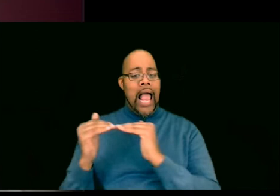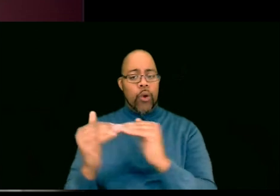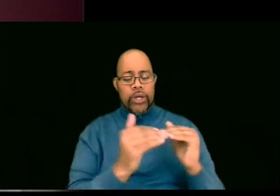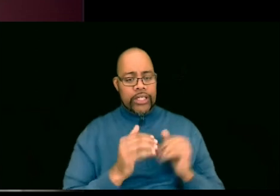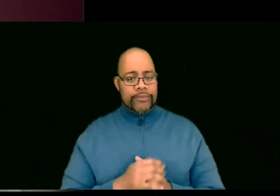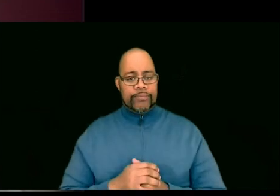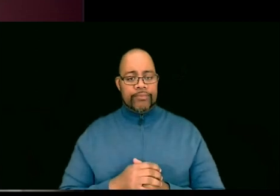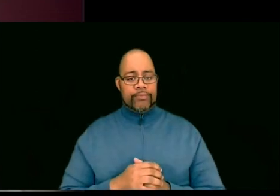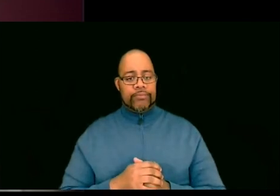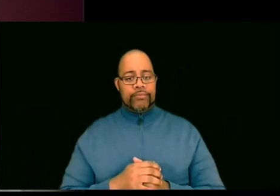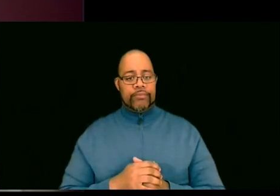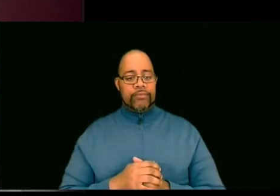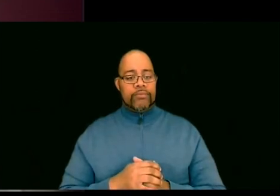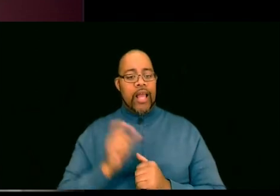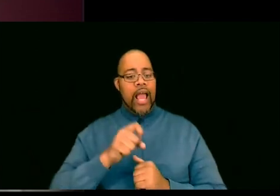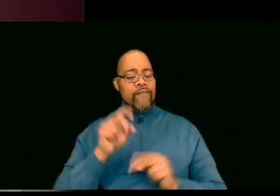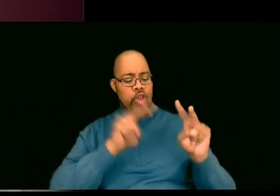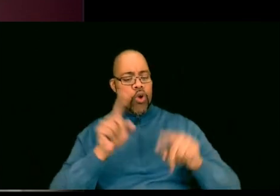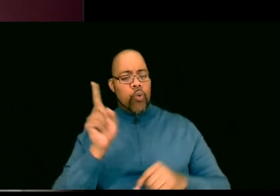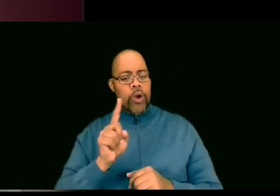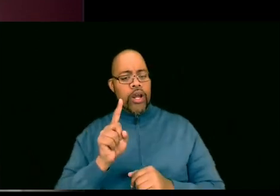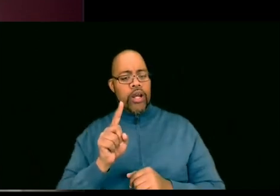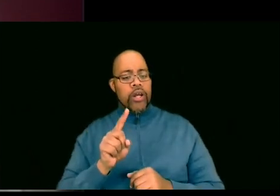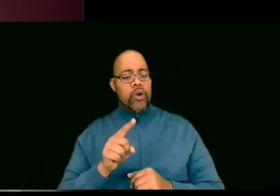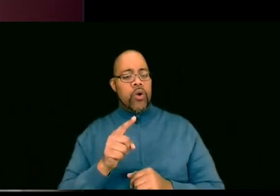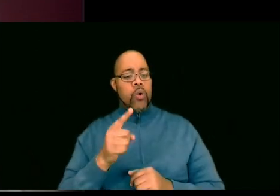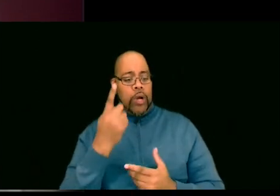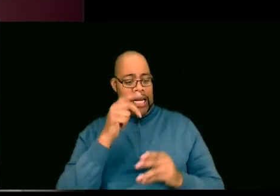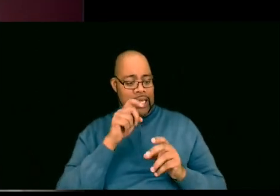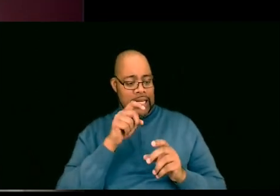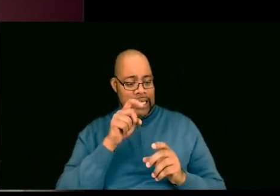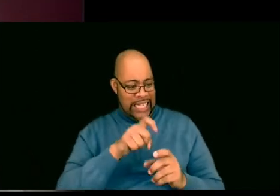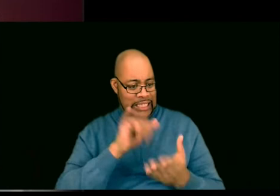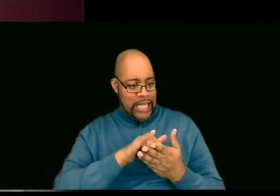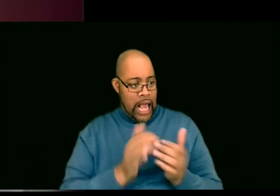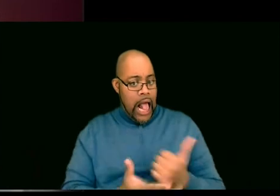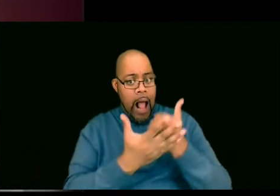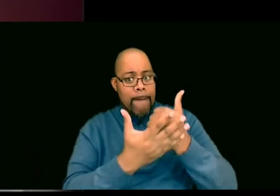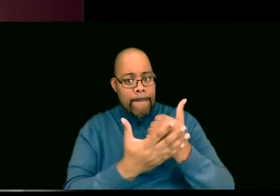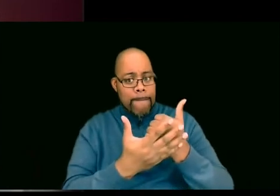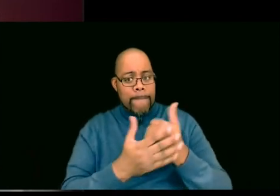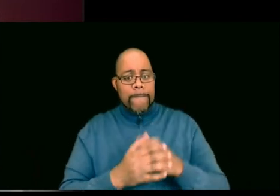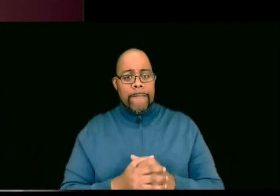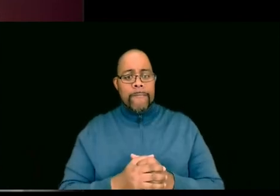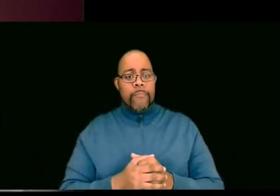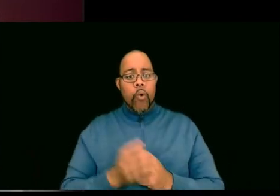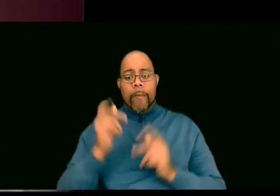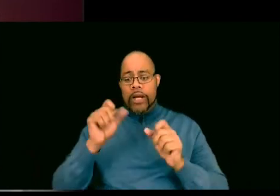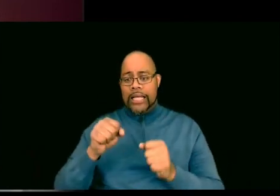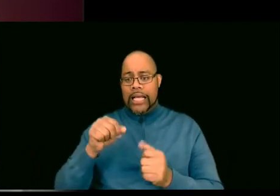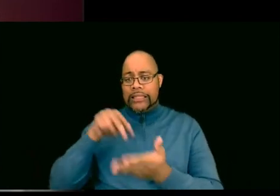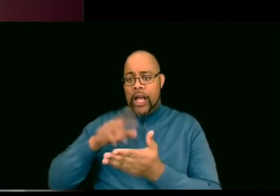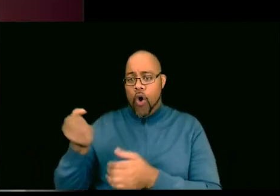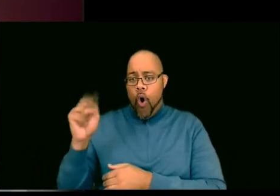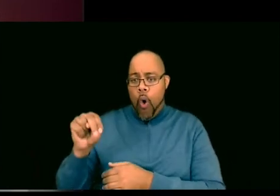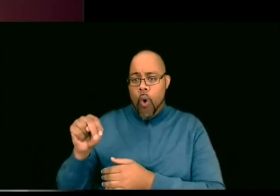about equity, you got to look at where the one needs that stool to stand on to look over that fence, or